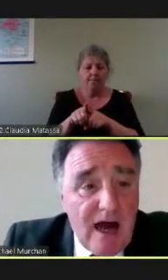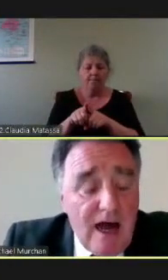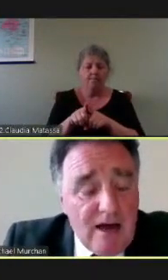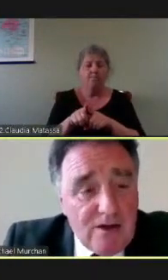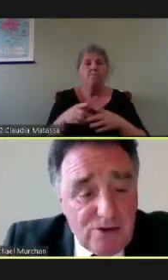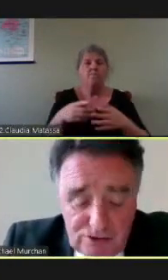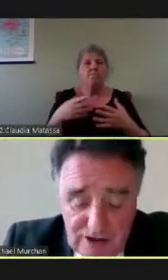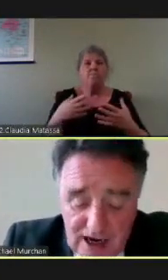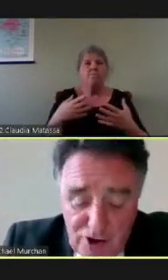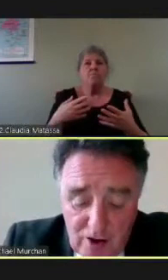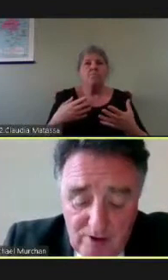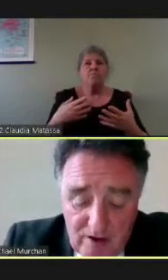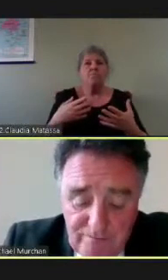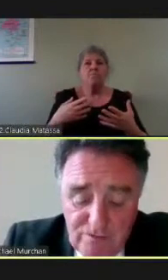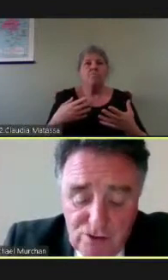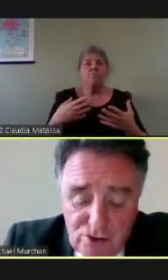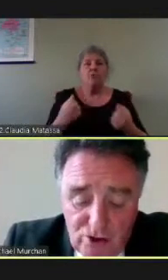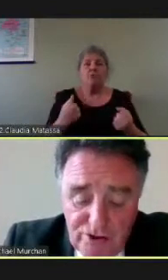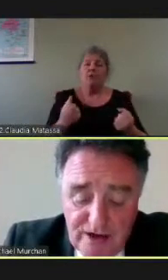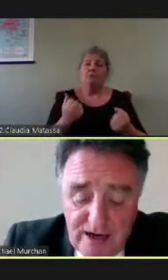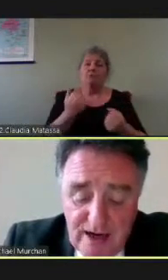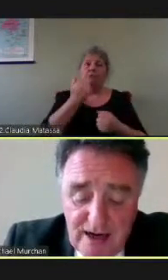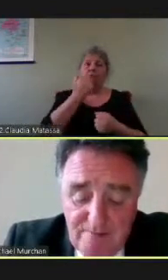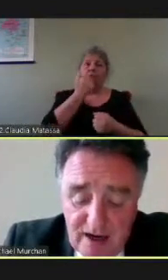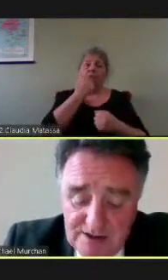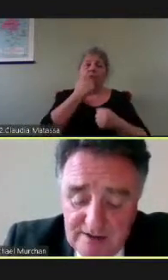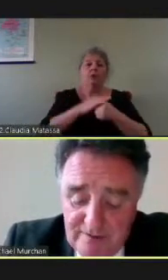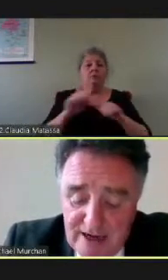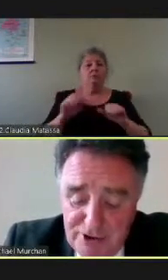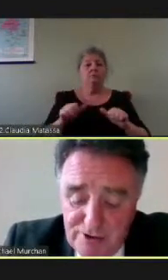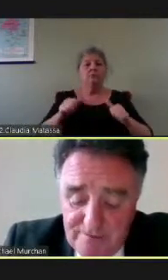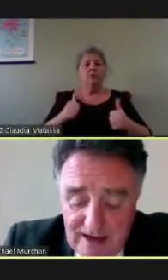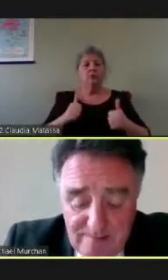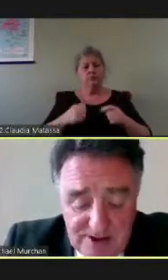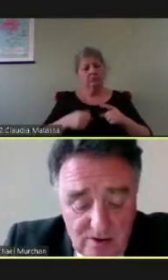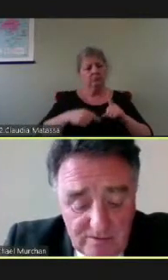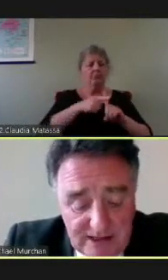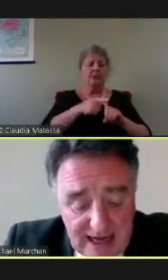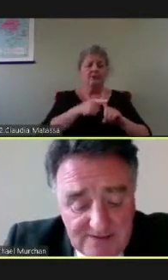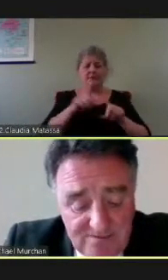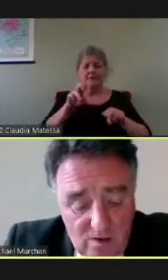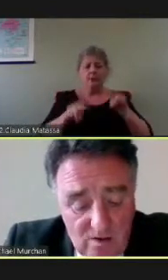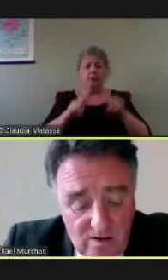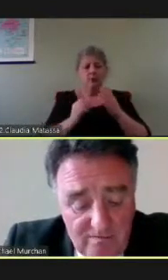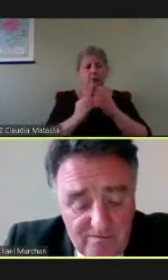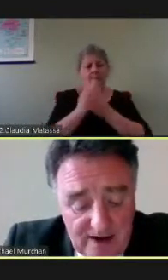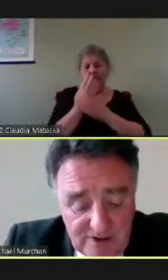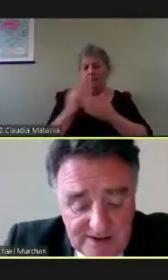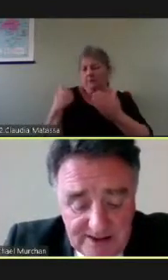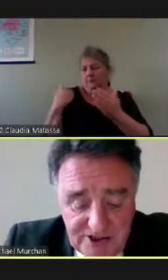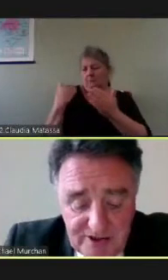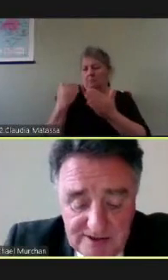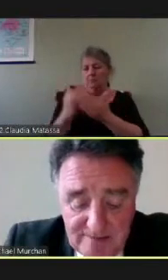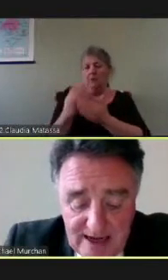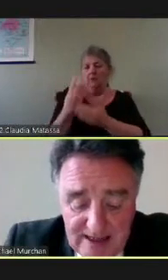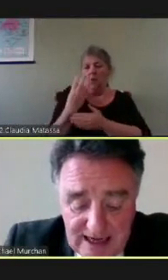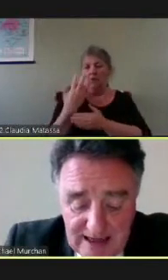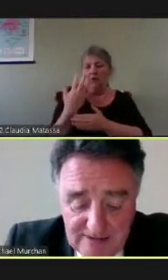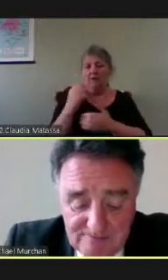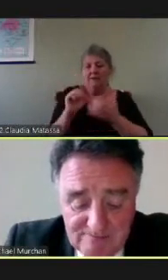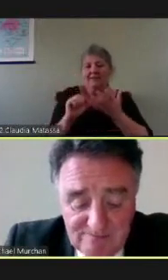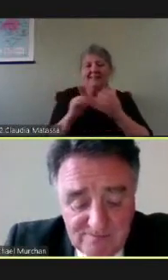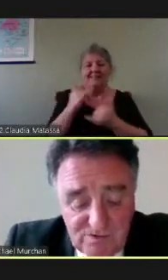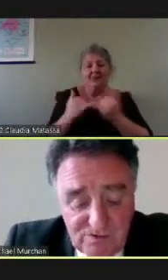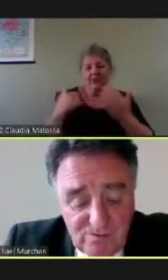There has been a number of good, positive and new developments over the last 4, 5 or 6 years in